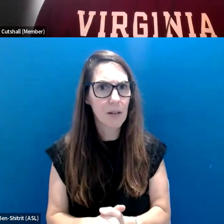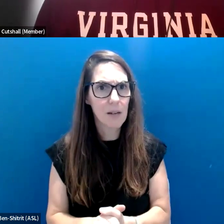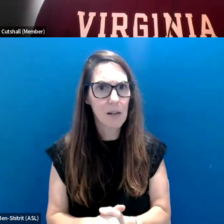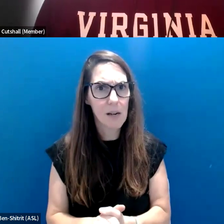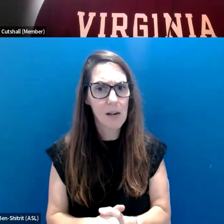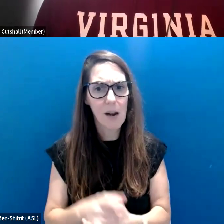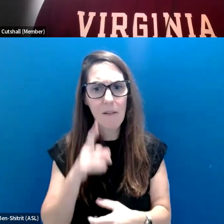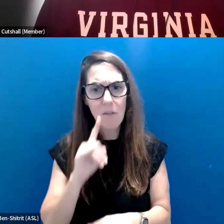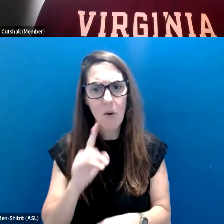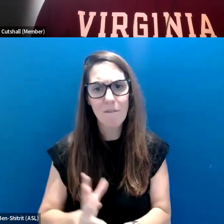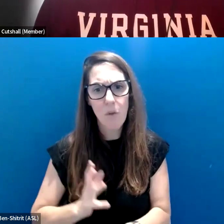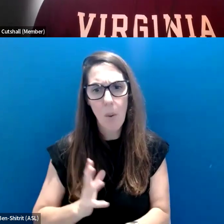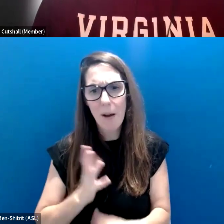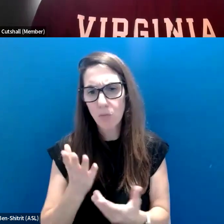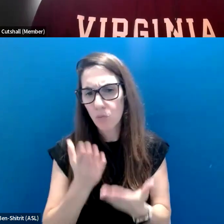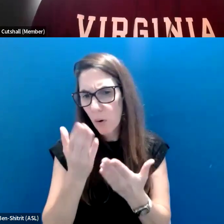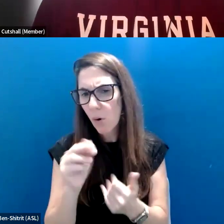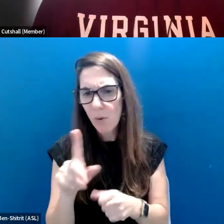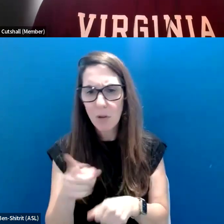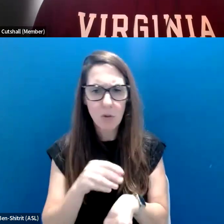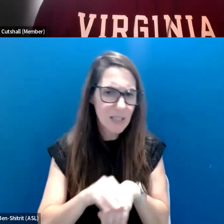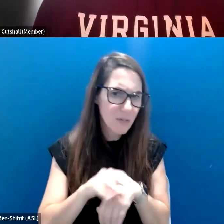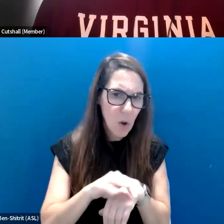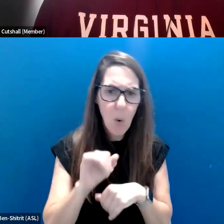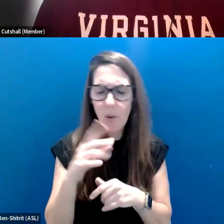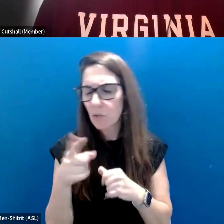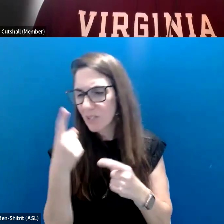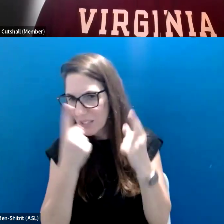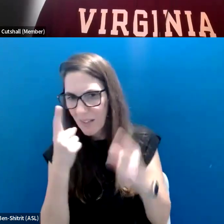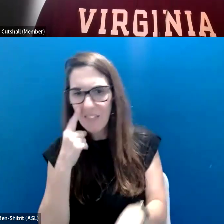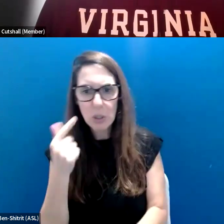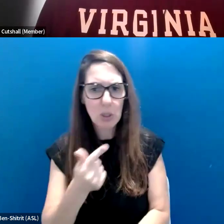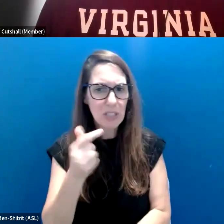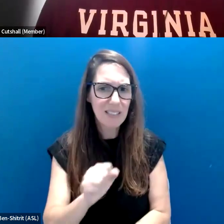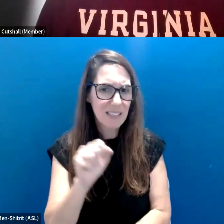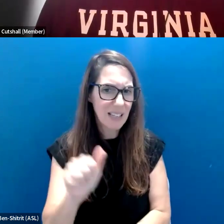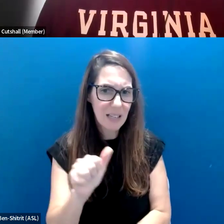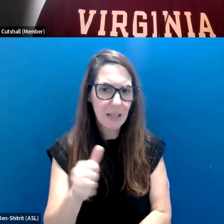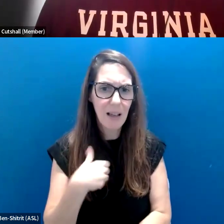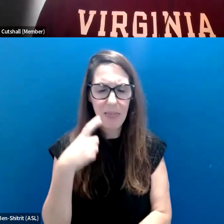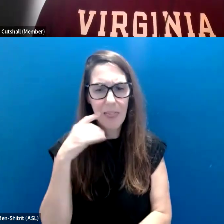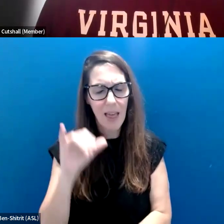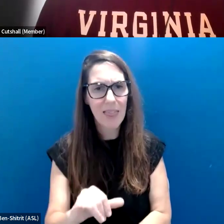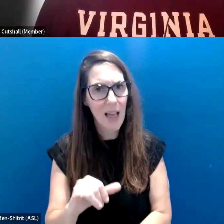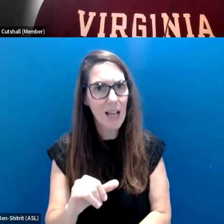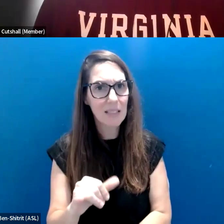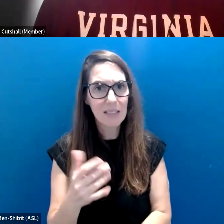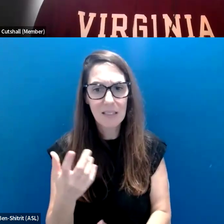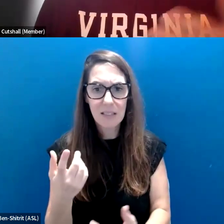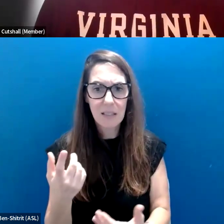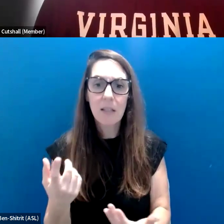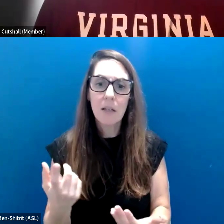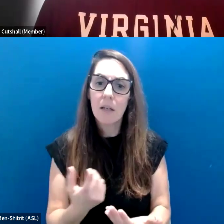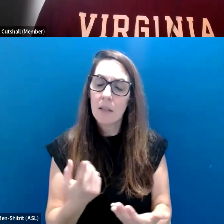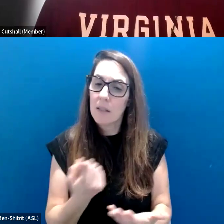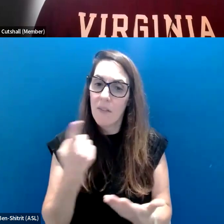formal recommendation or just advice or some consideration to GSA. These are things that we want to think about, right? And GSA, I